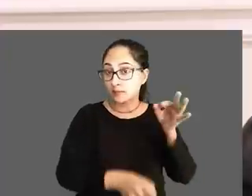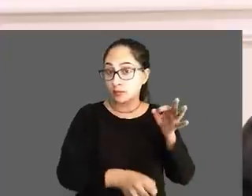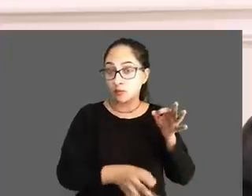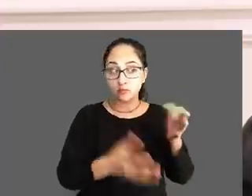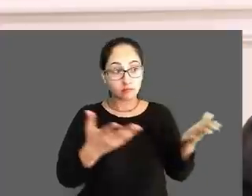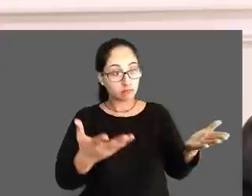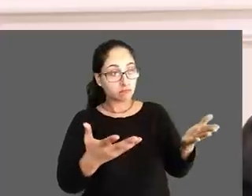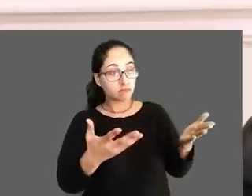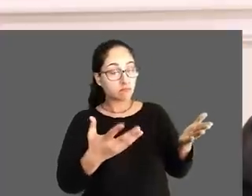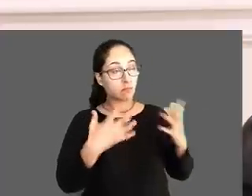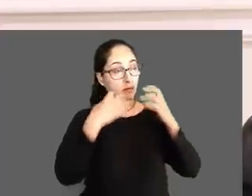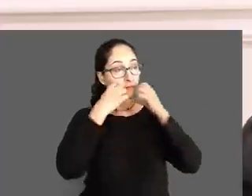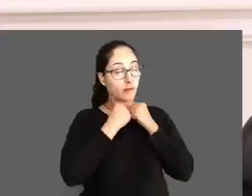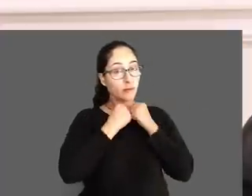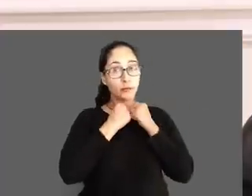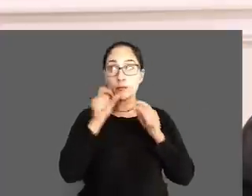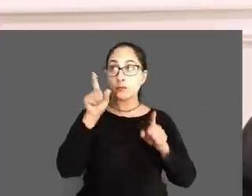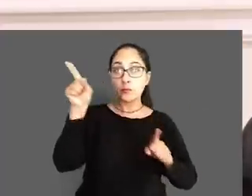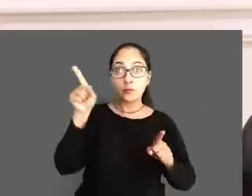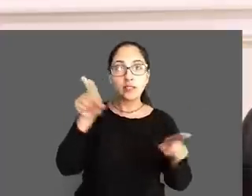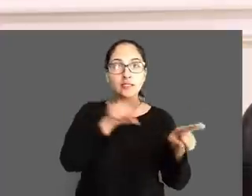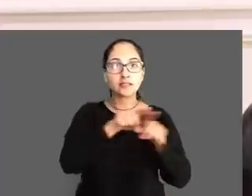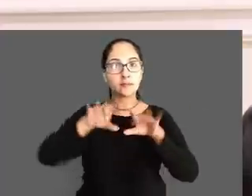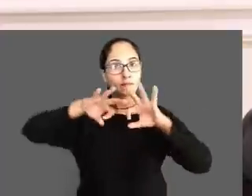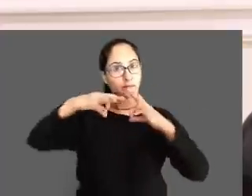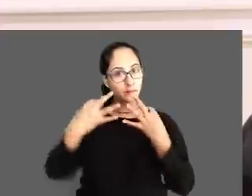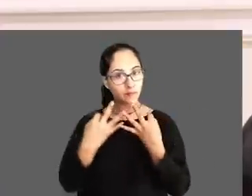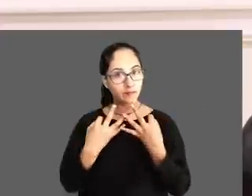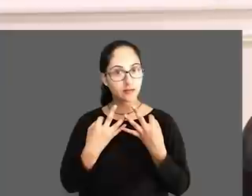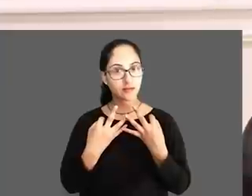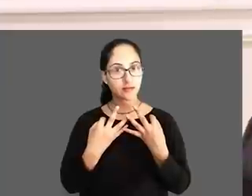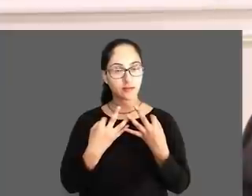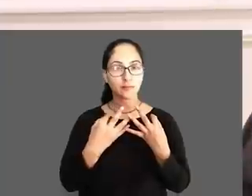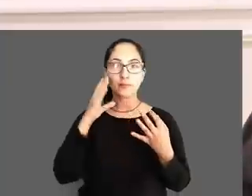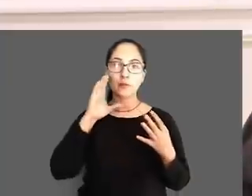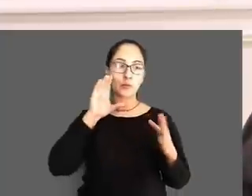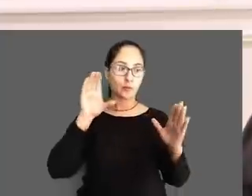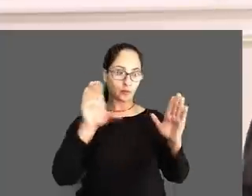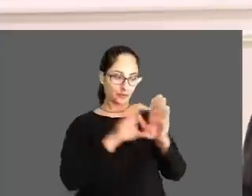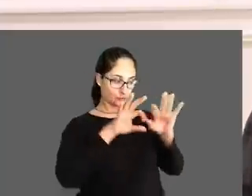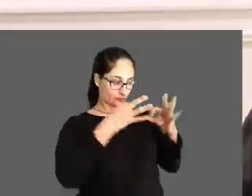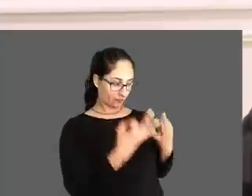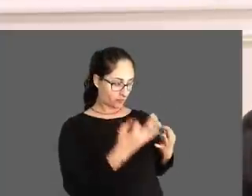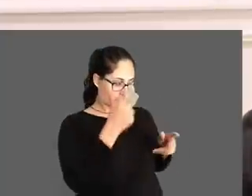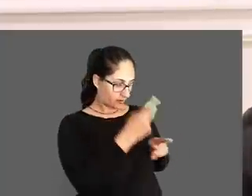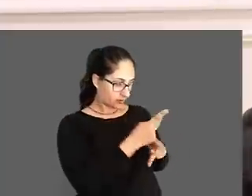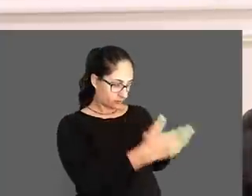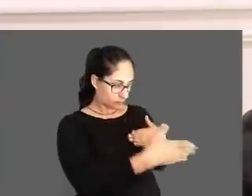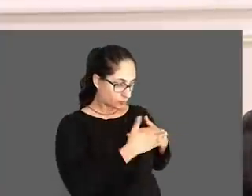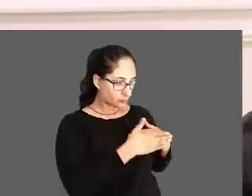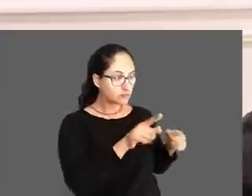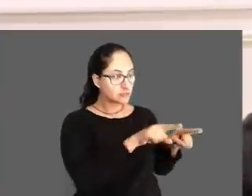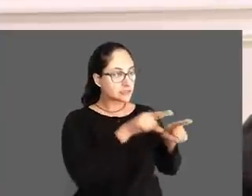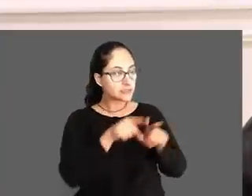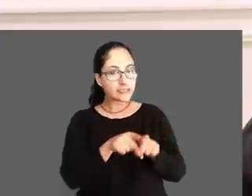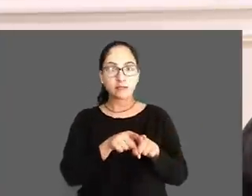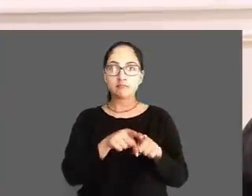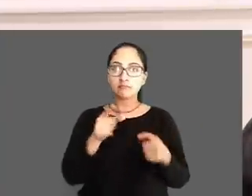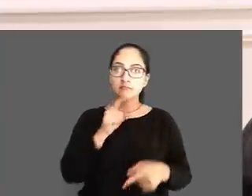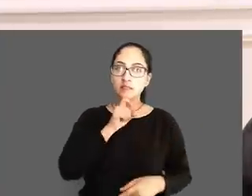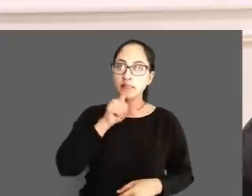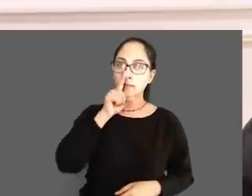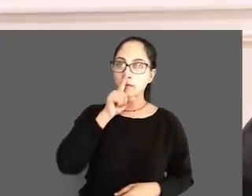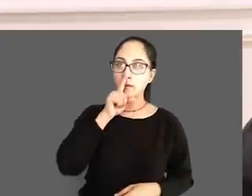family, for it's similar to the reasons as to why we keep pictures of our family members close to